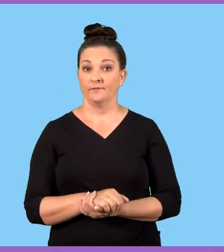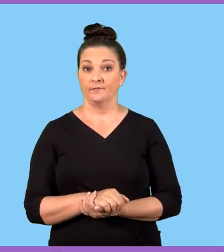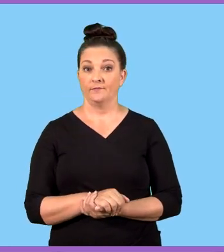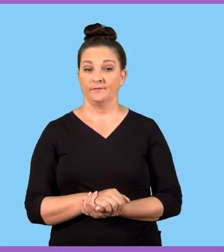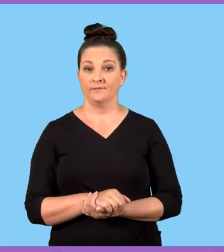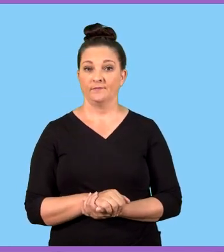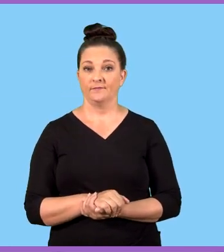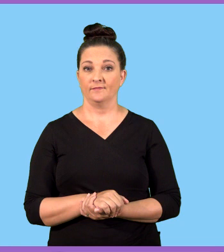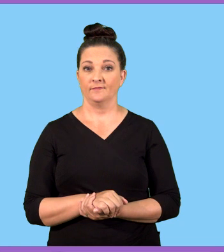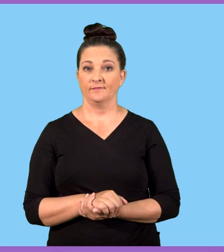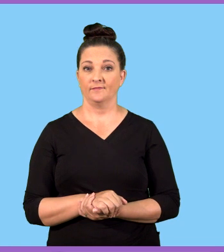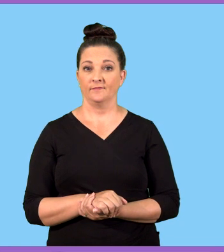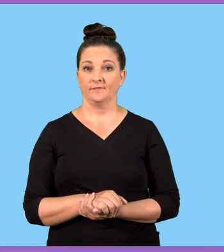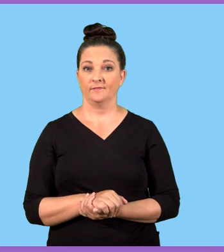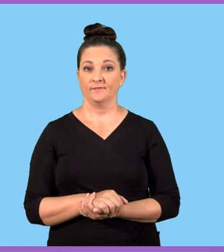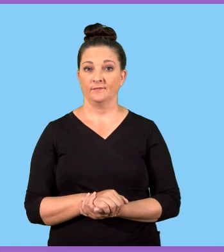24,